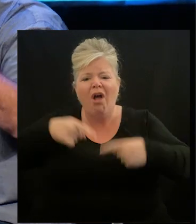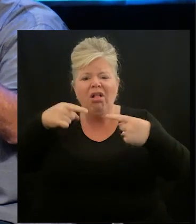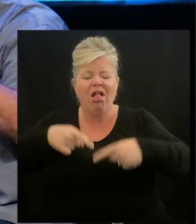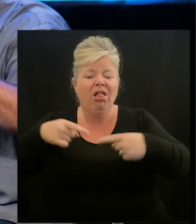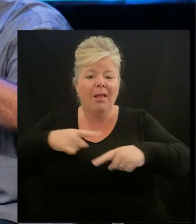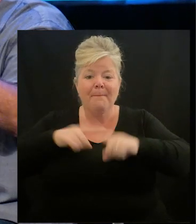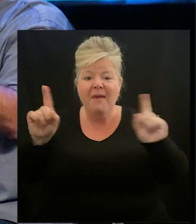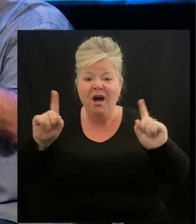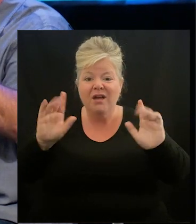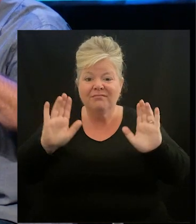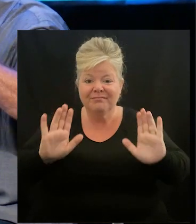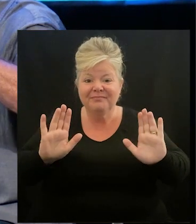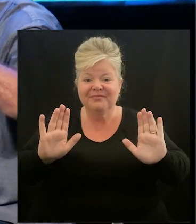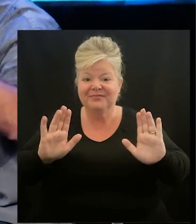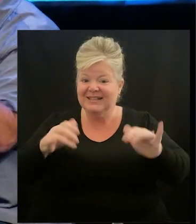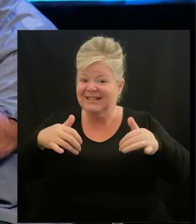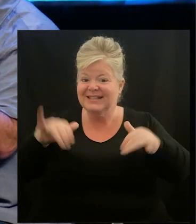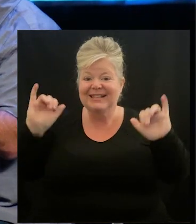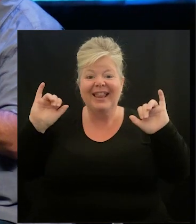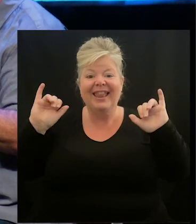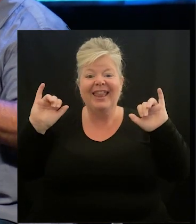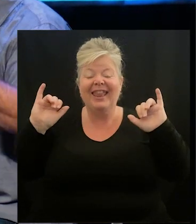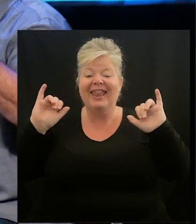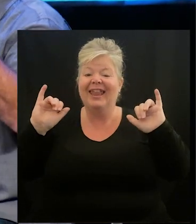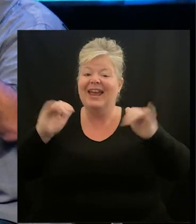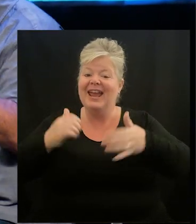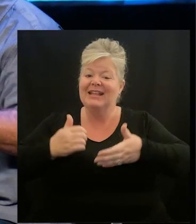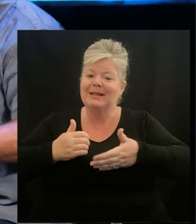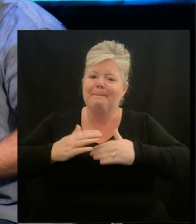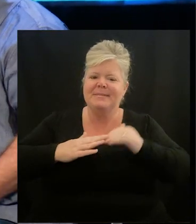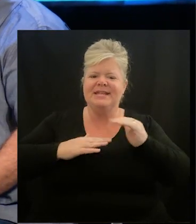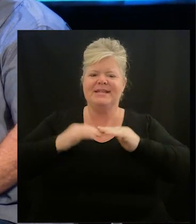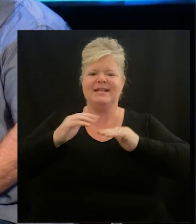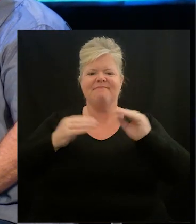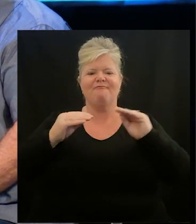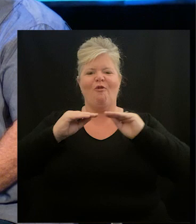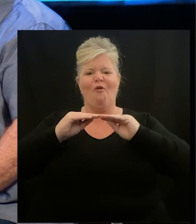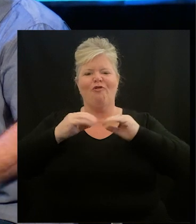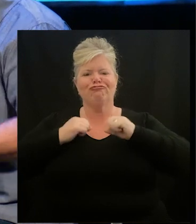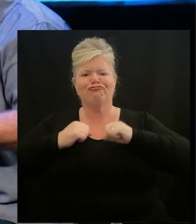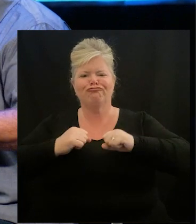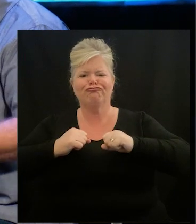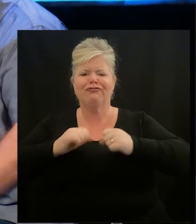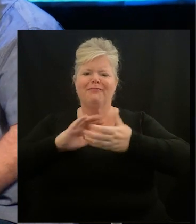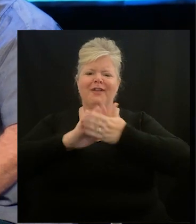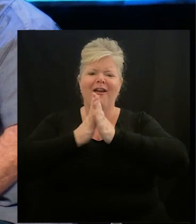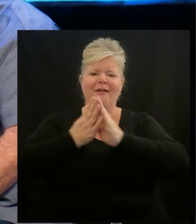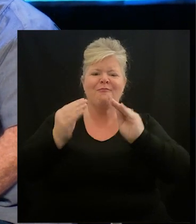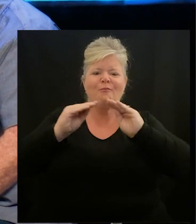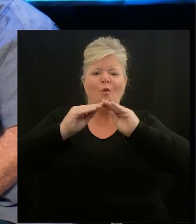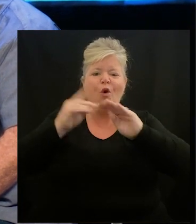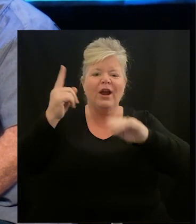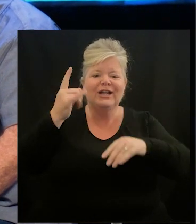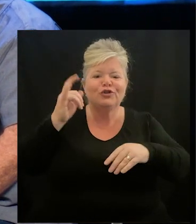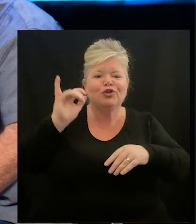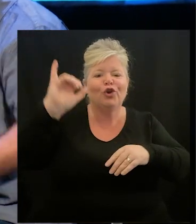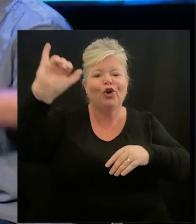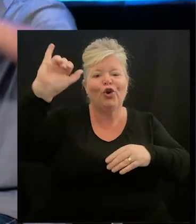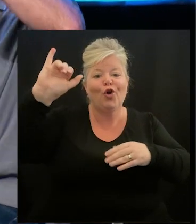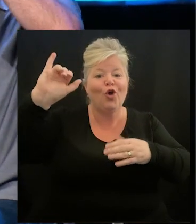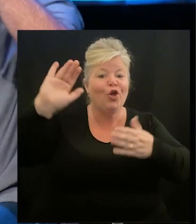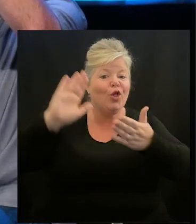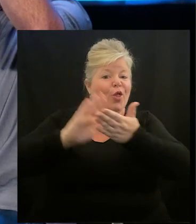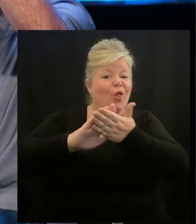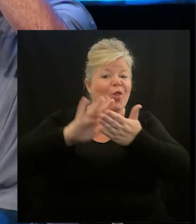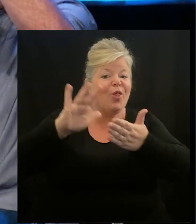for our light and momentary affliction, they are achieving for us an eternal glory that far outweighs them all. So